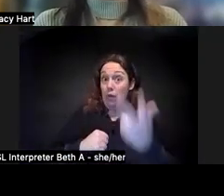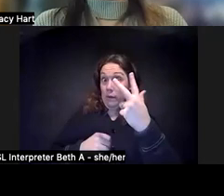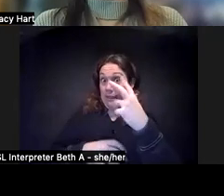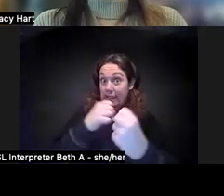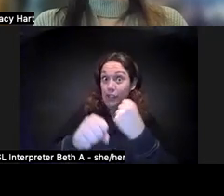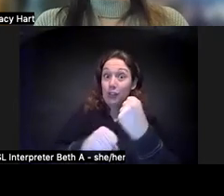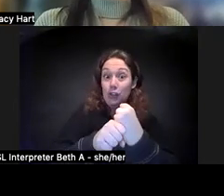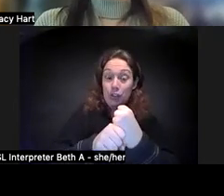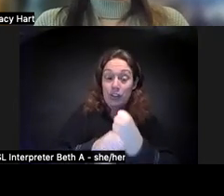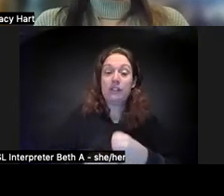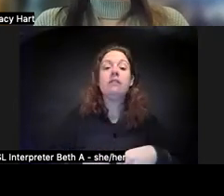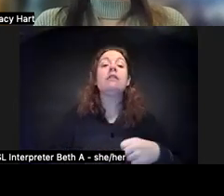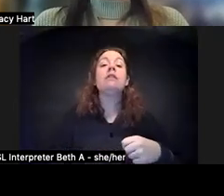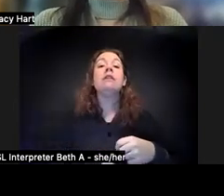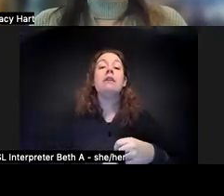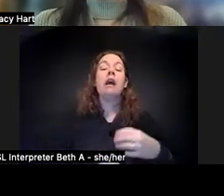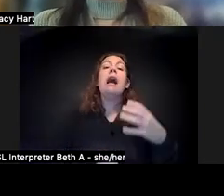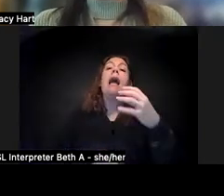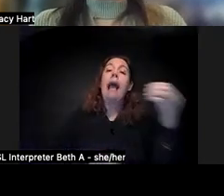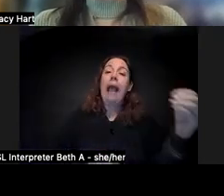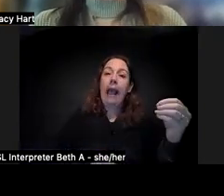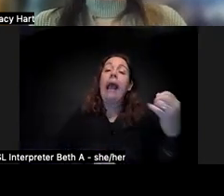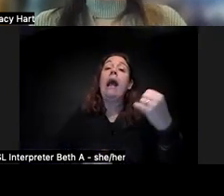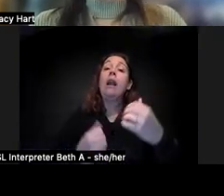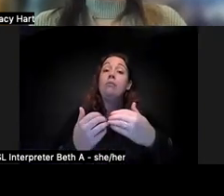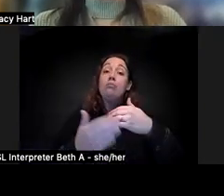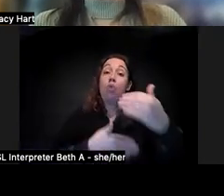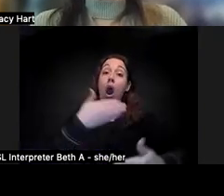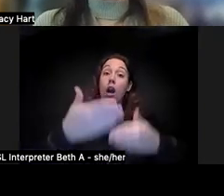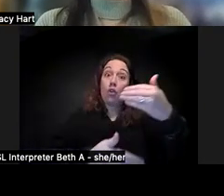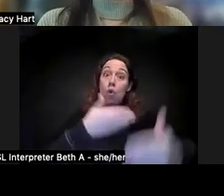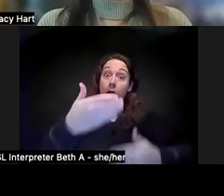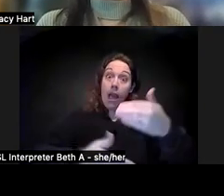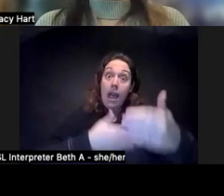organization's progress on an ongoing basis. Next slide.